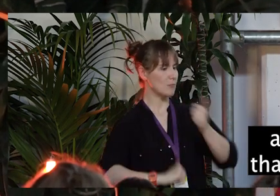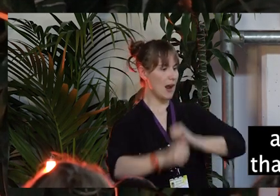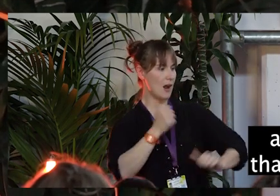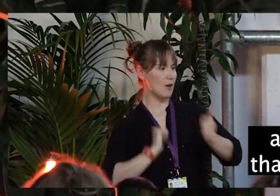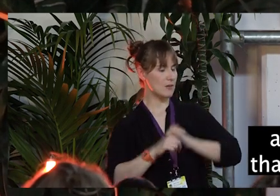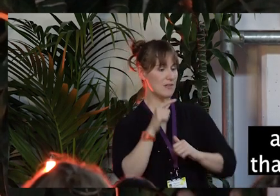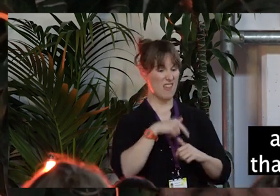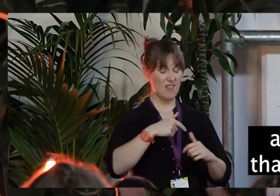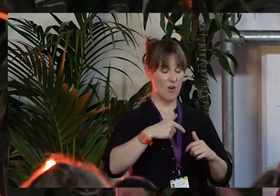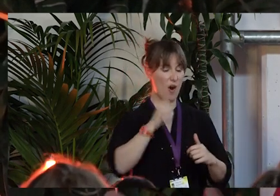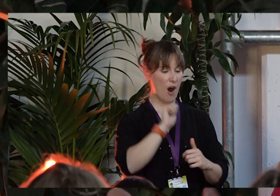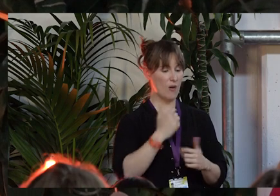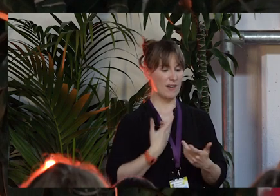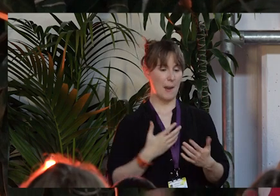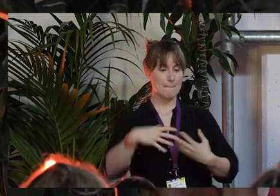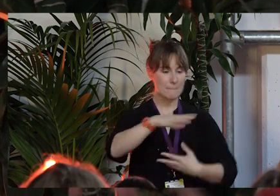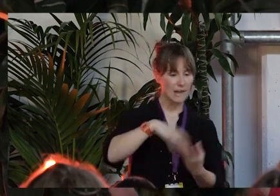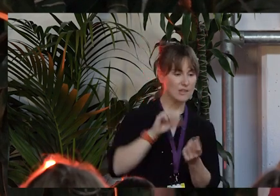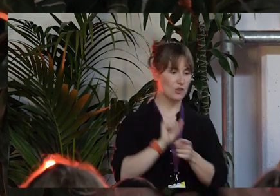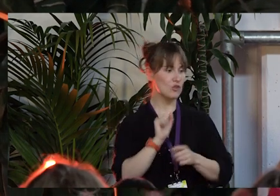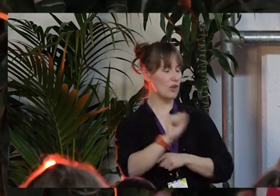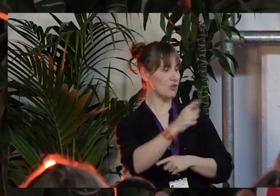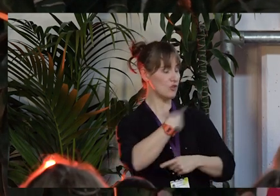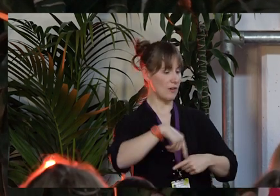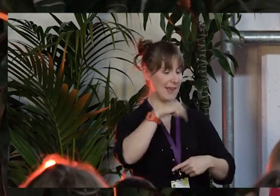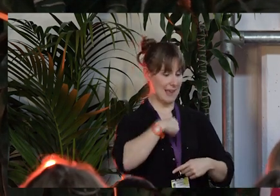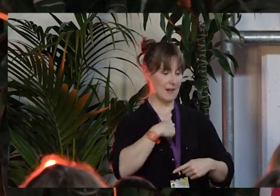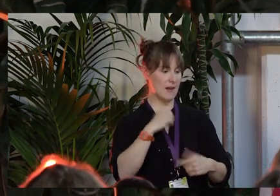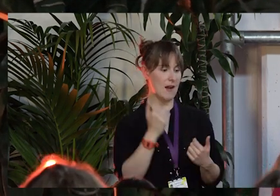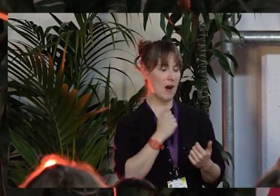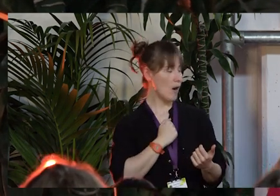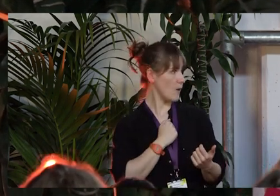fact that we're multicultural, and that is what brings the beauty and diversity to